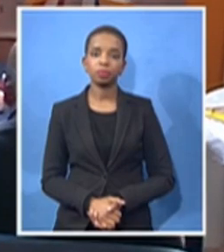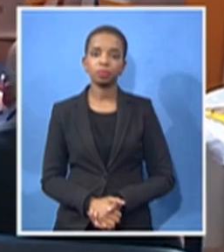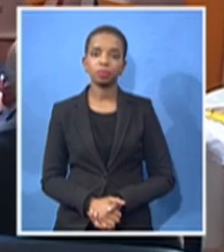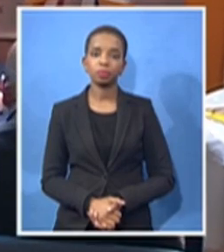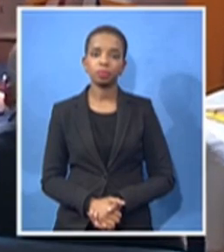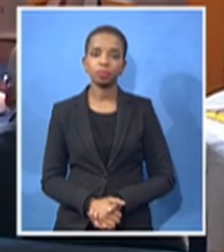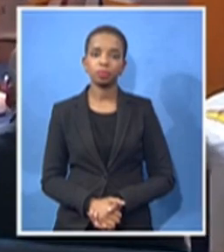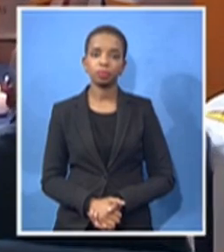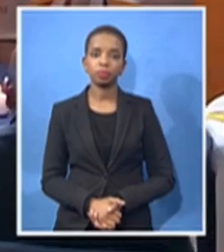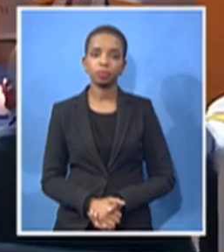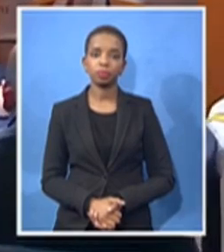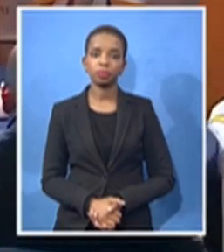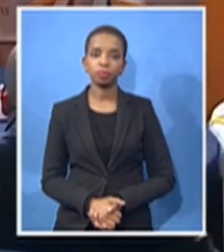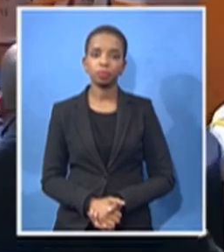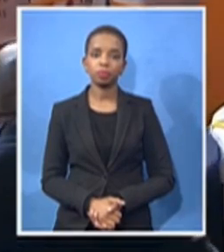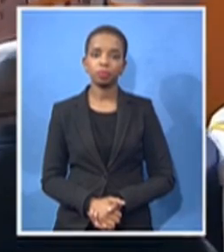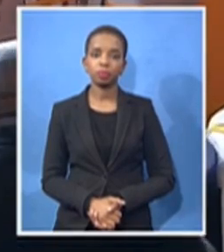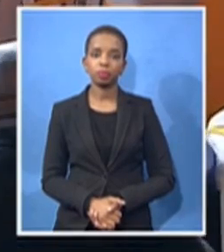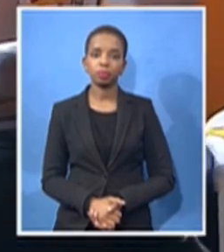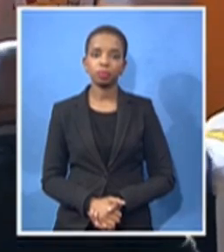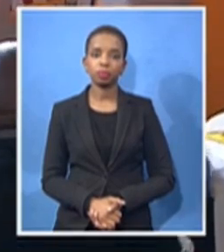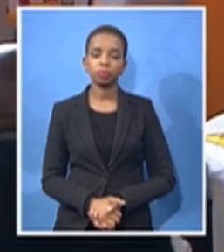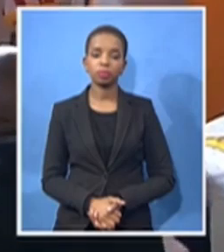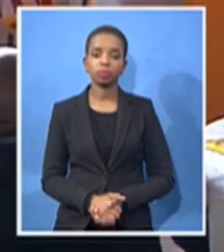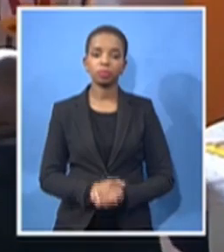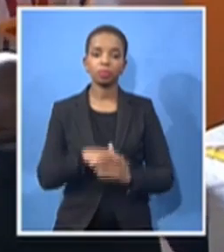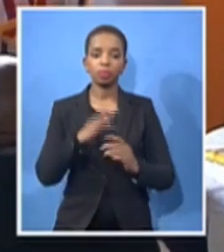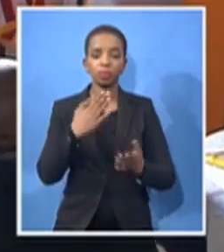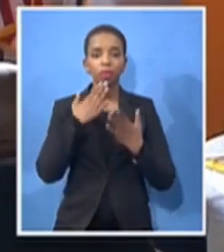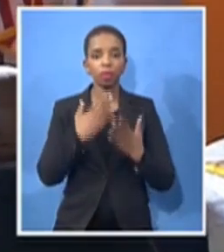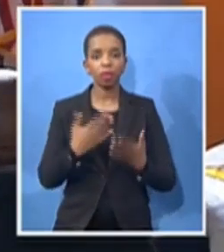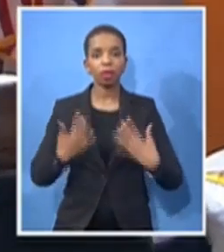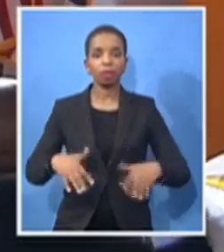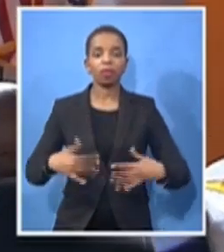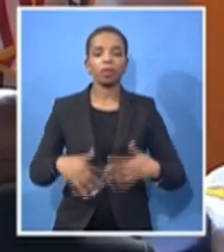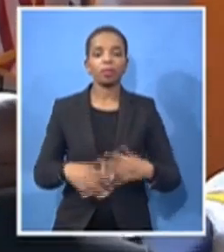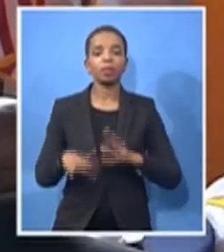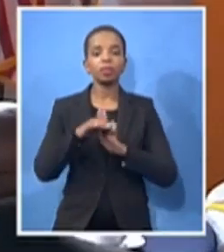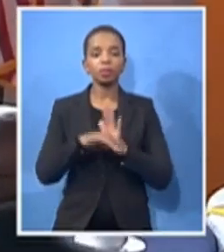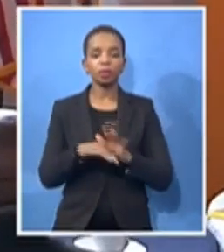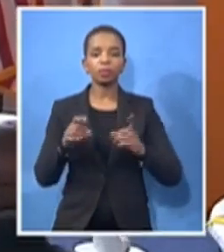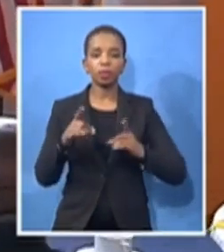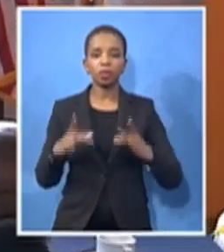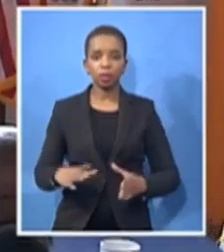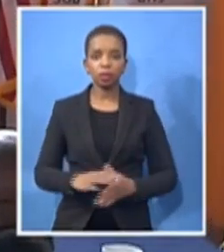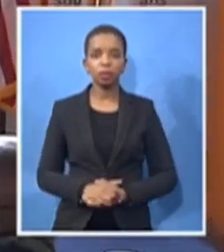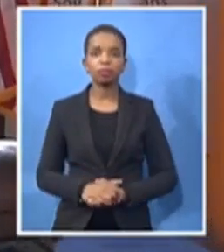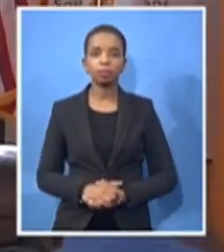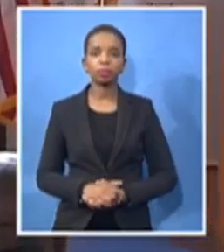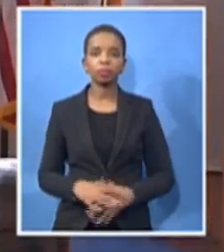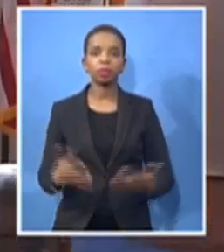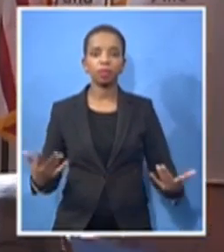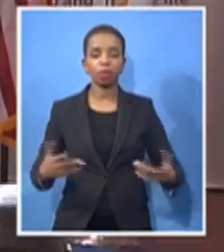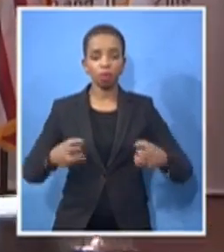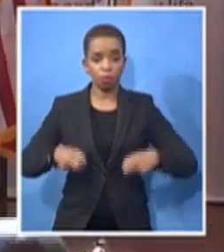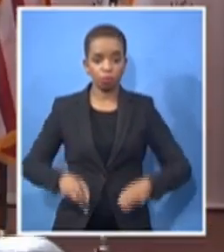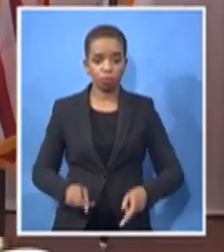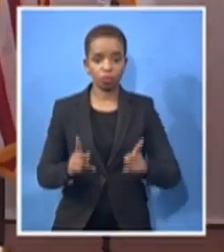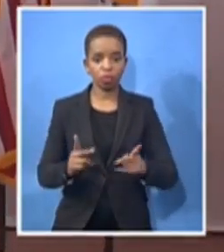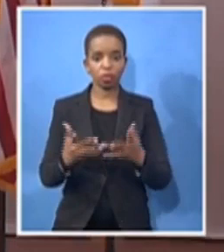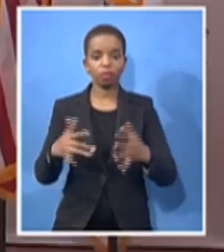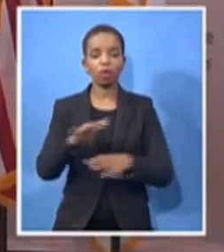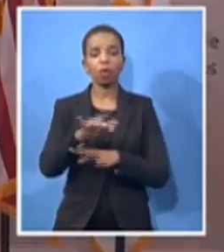Thank you very much, Program Director, for this opportunity to wrap up our very